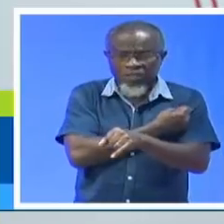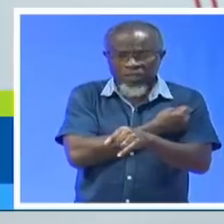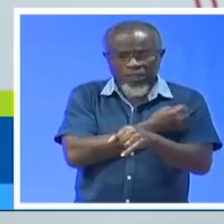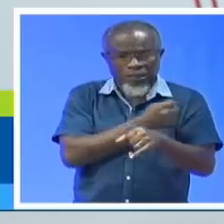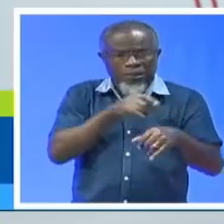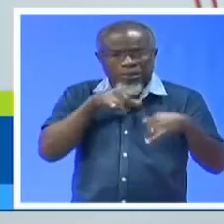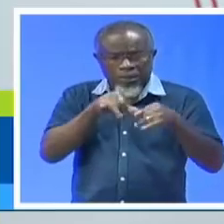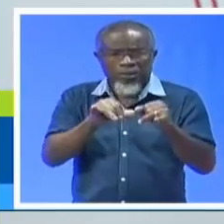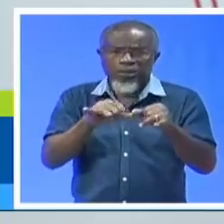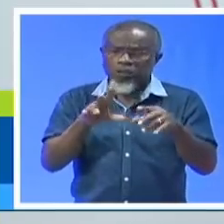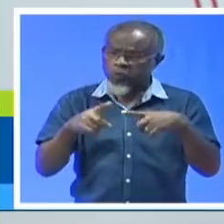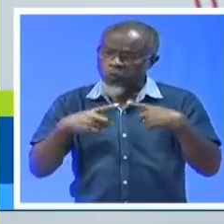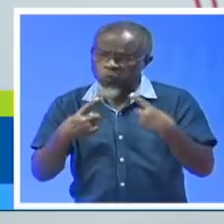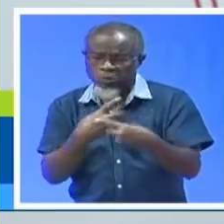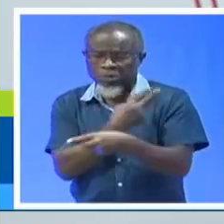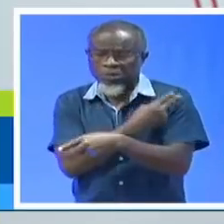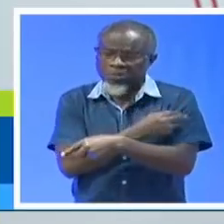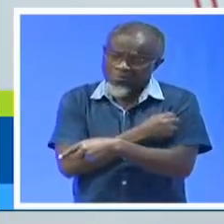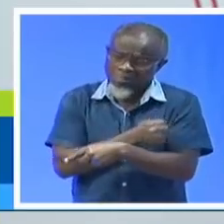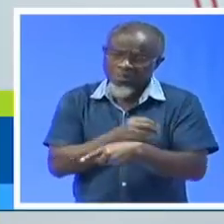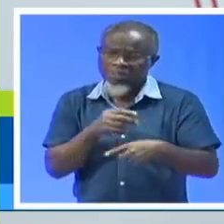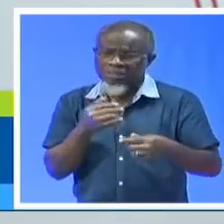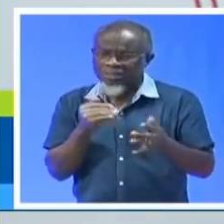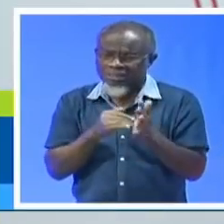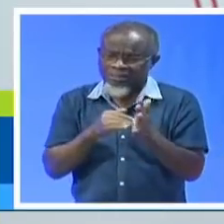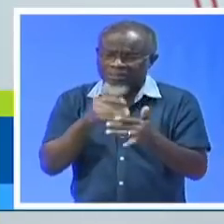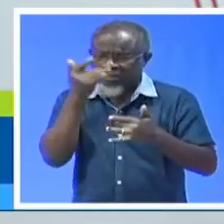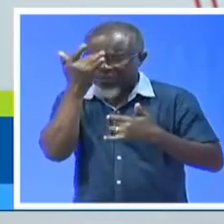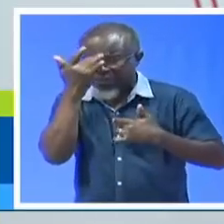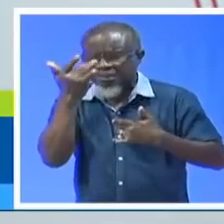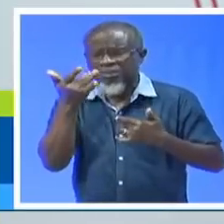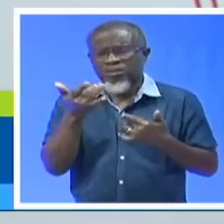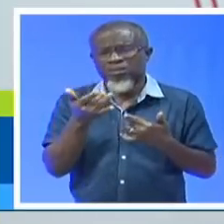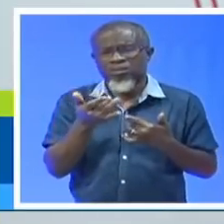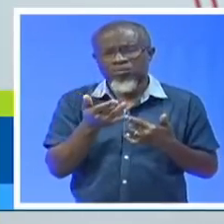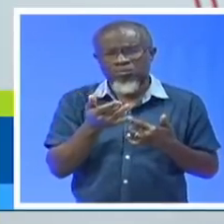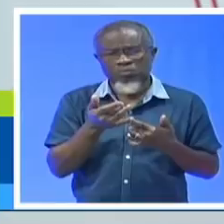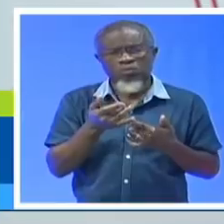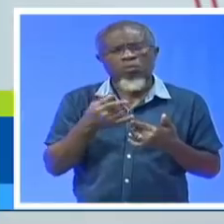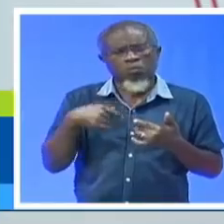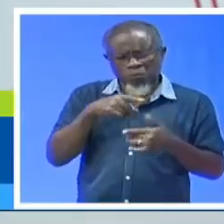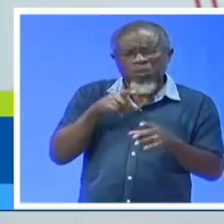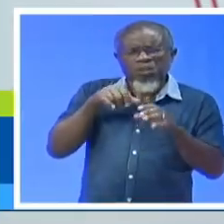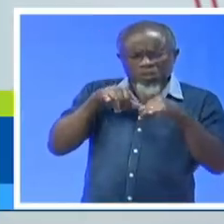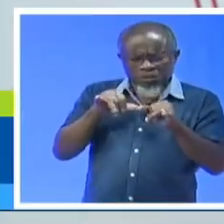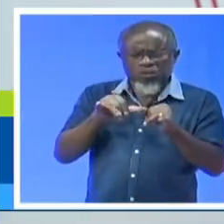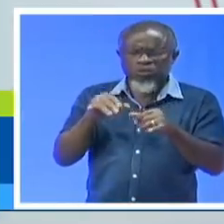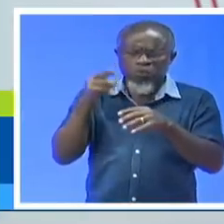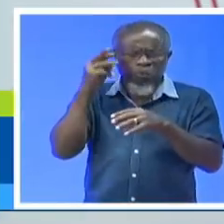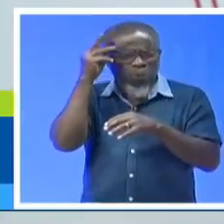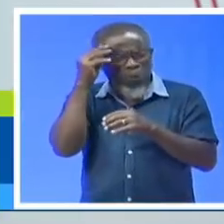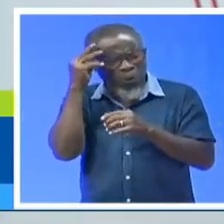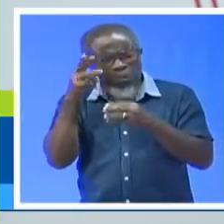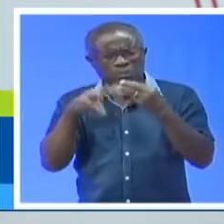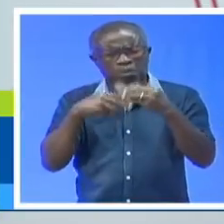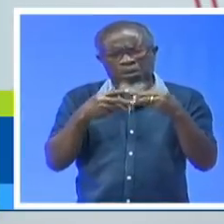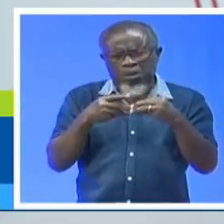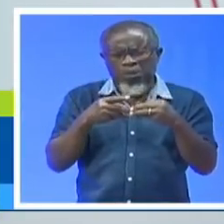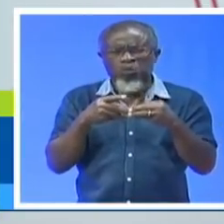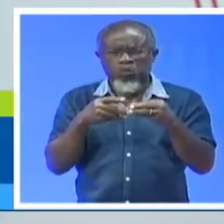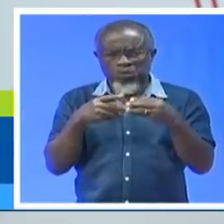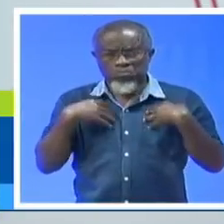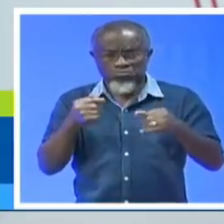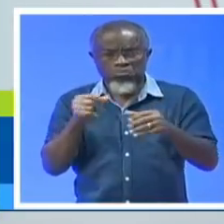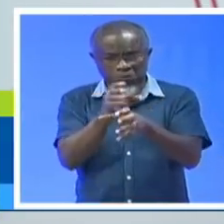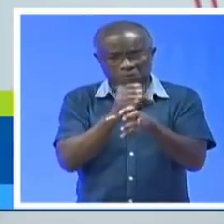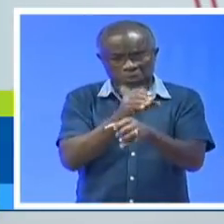have always been concerned about the physical and mental well-being of our healthcare workers. I met with them again